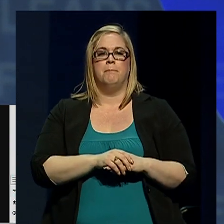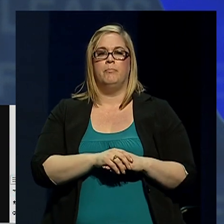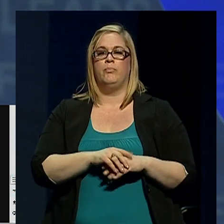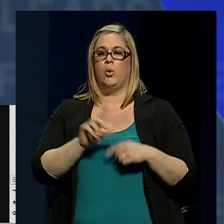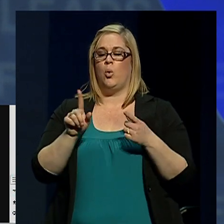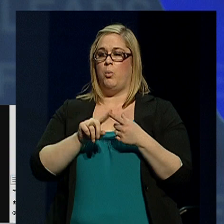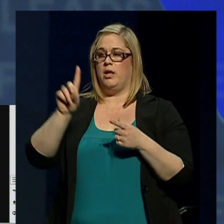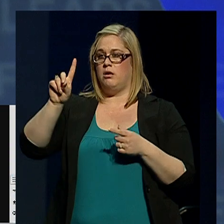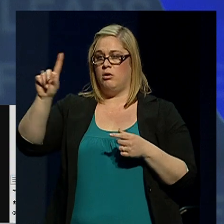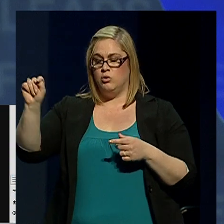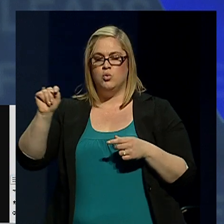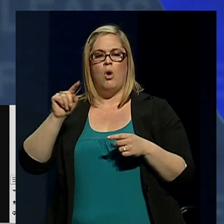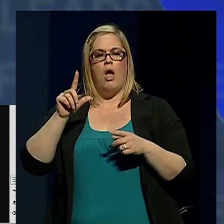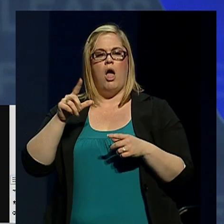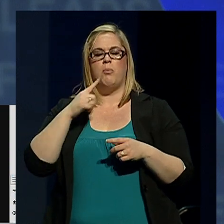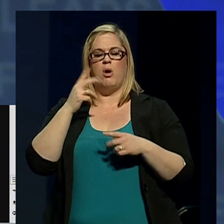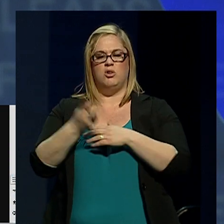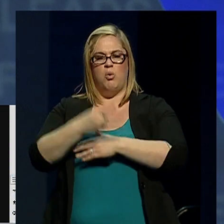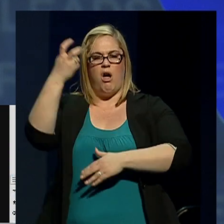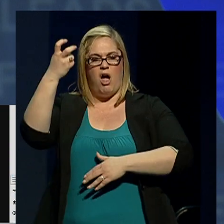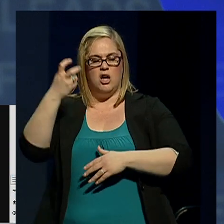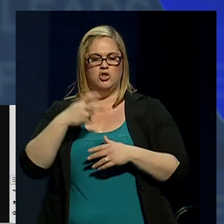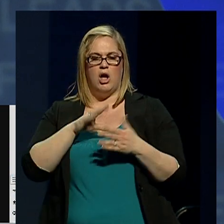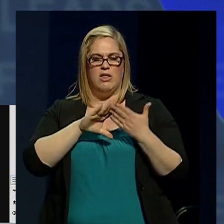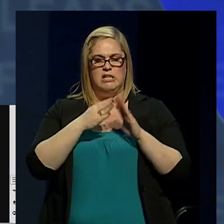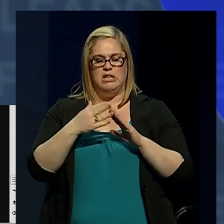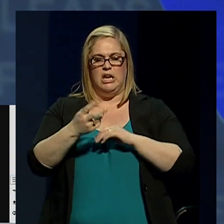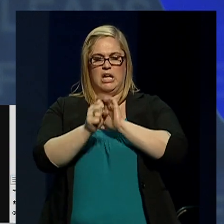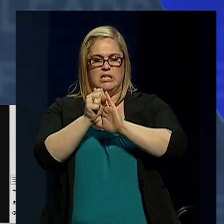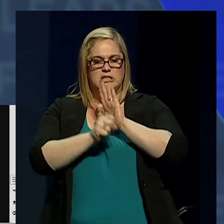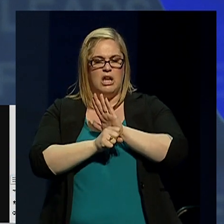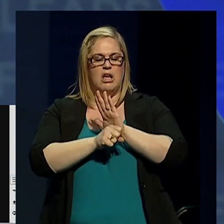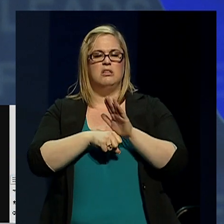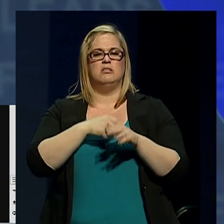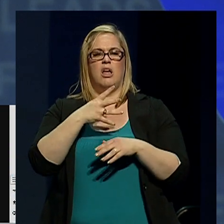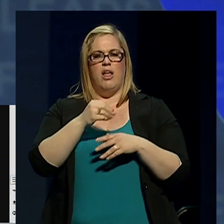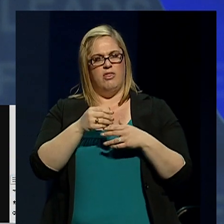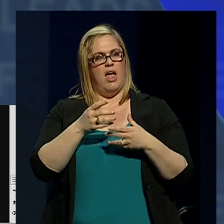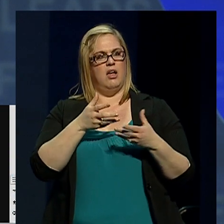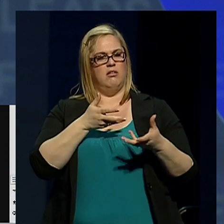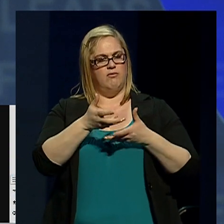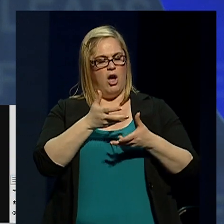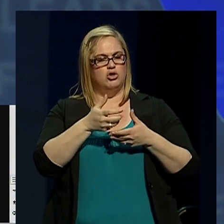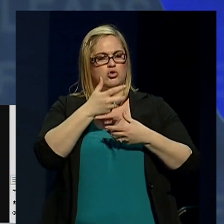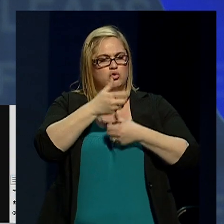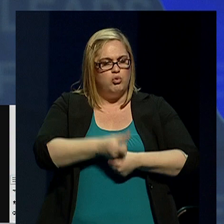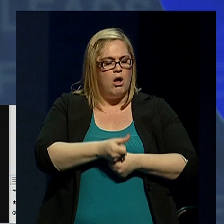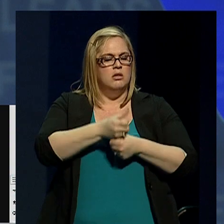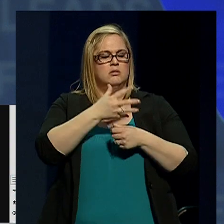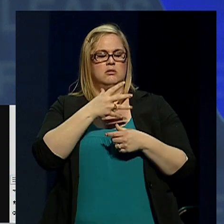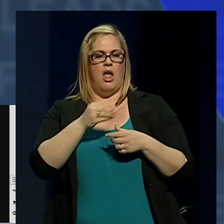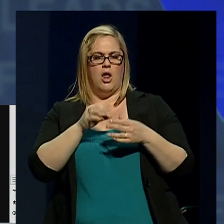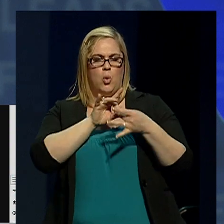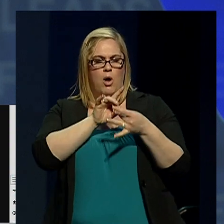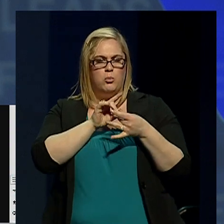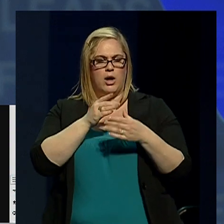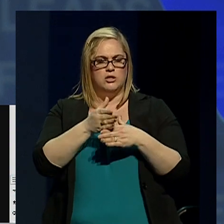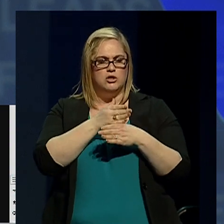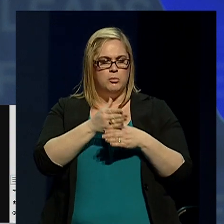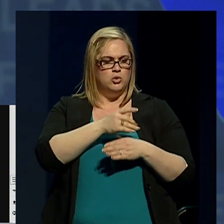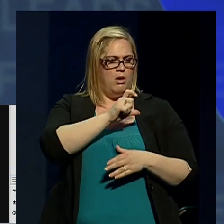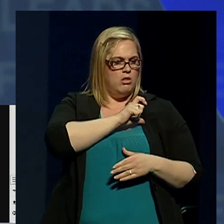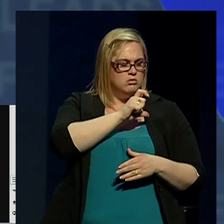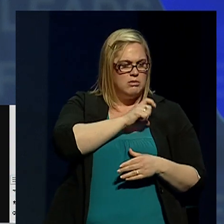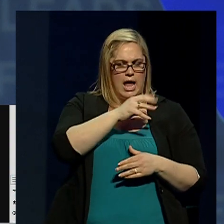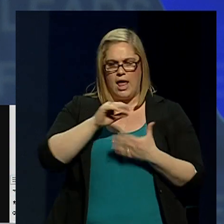to hijack the funding of cities and states that foster trust and cooperation between local law enforcement and our immigrant